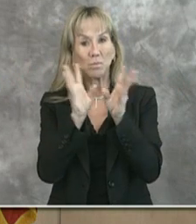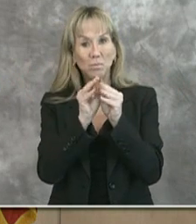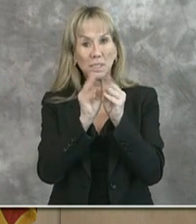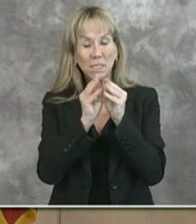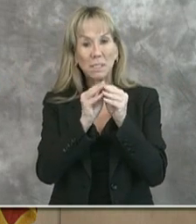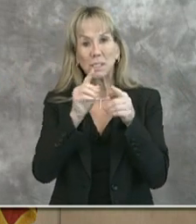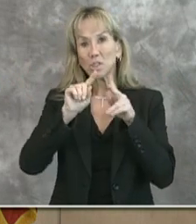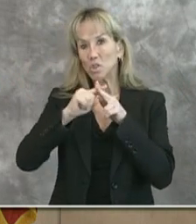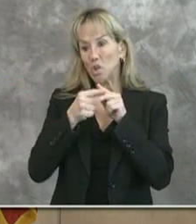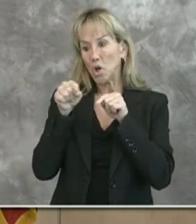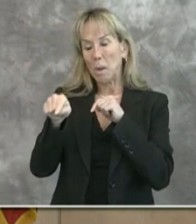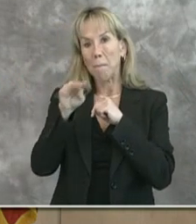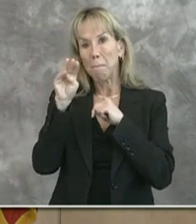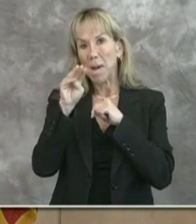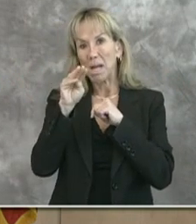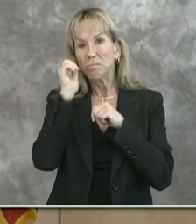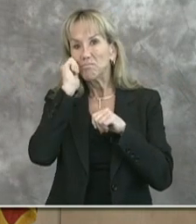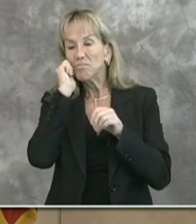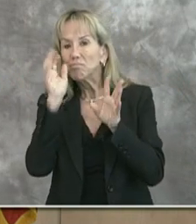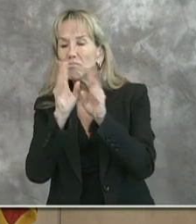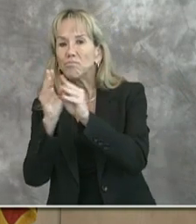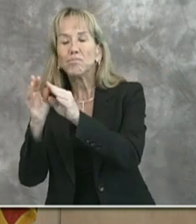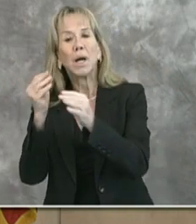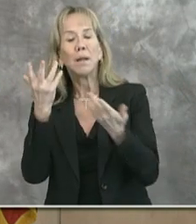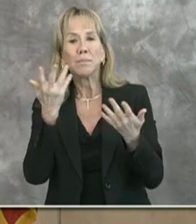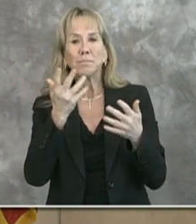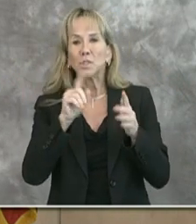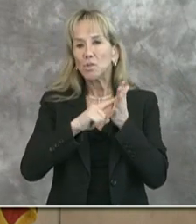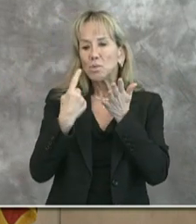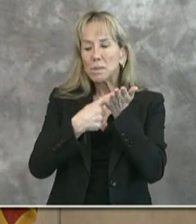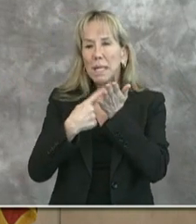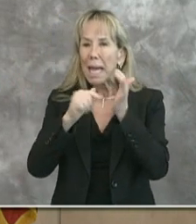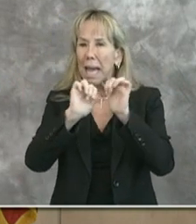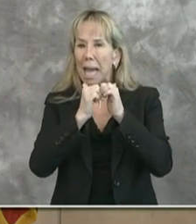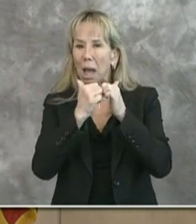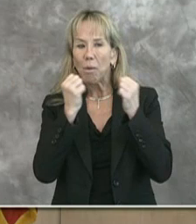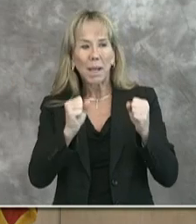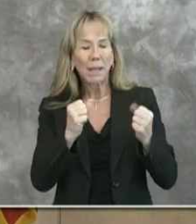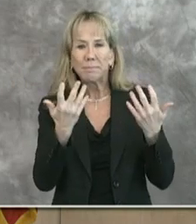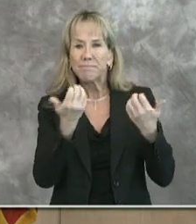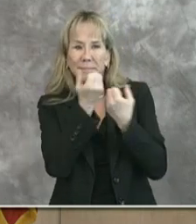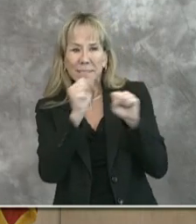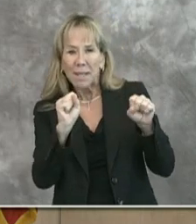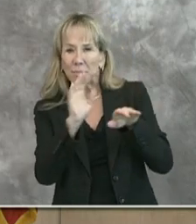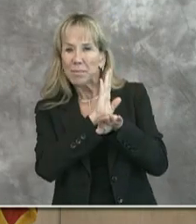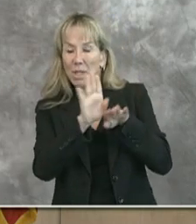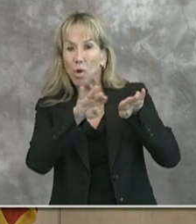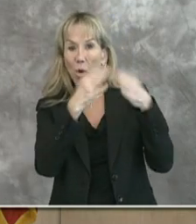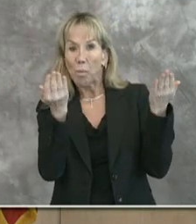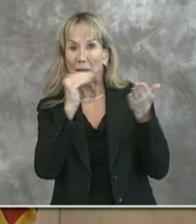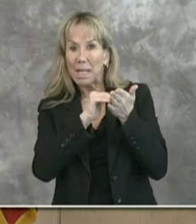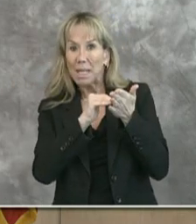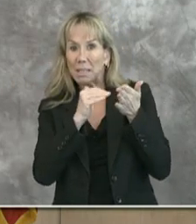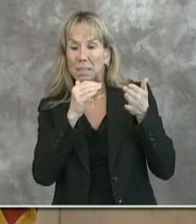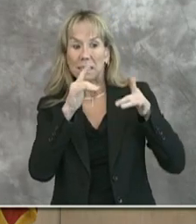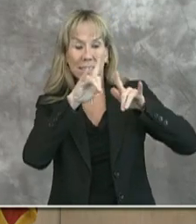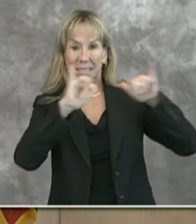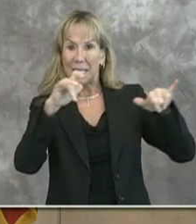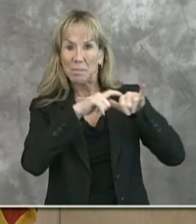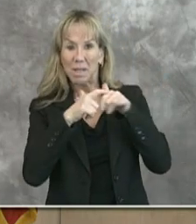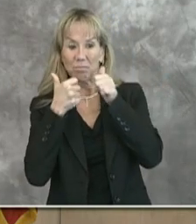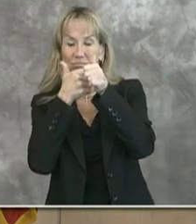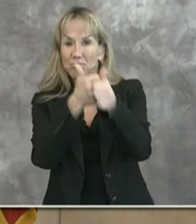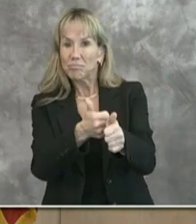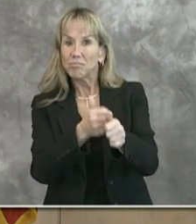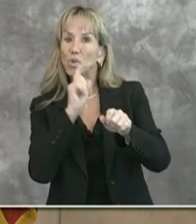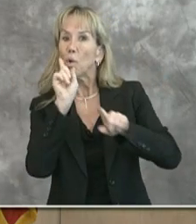variety of issues, including how businesses can reopen safely while adhering to public health orders that prohibit mass